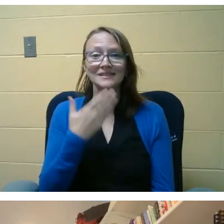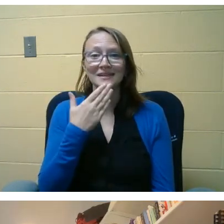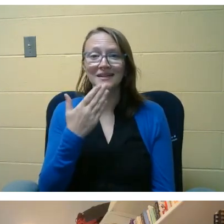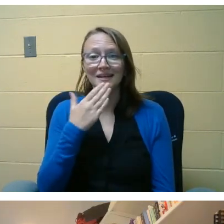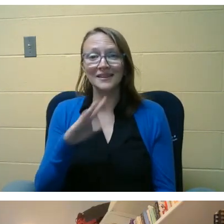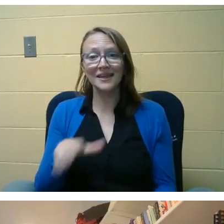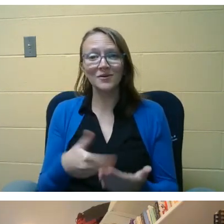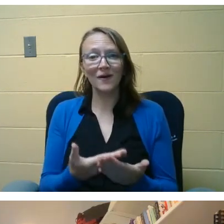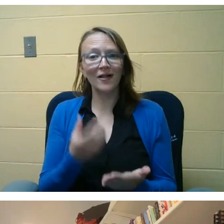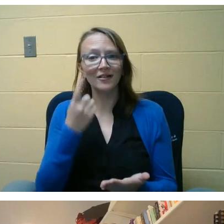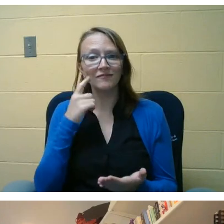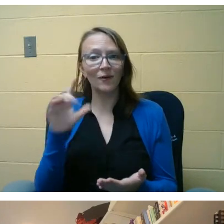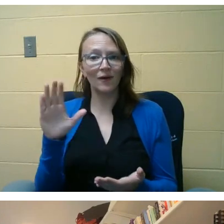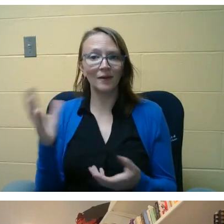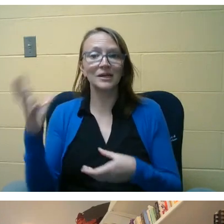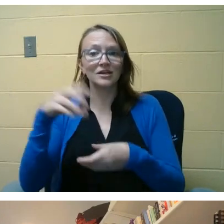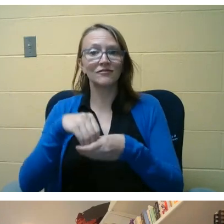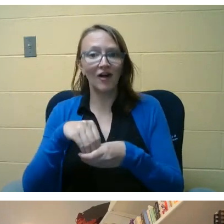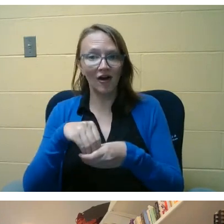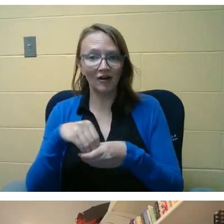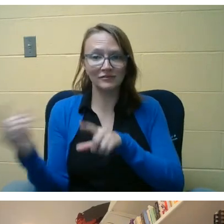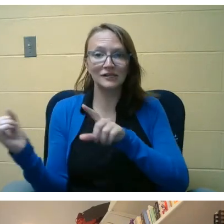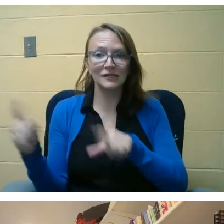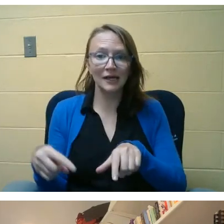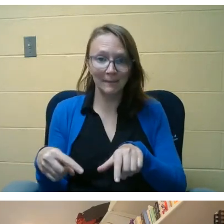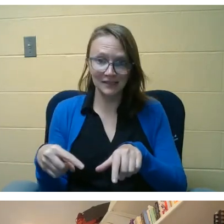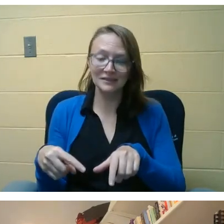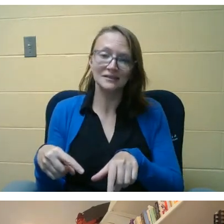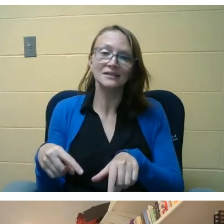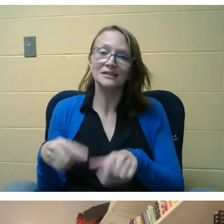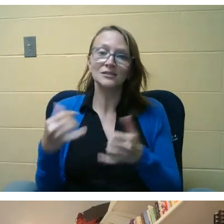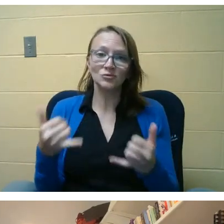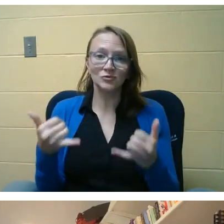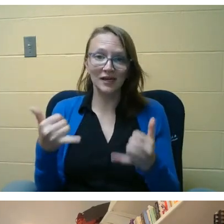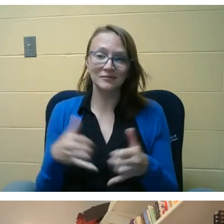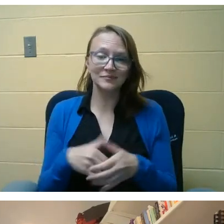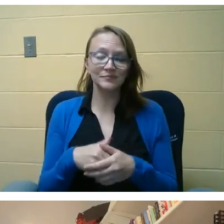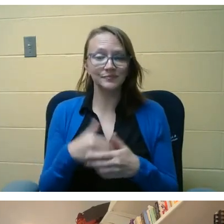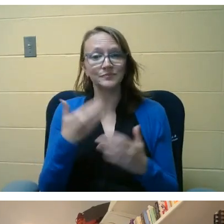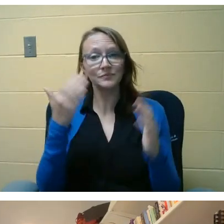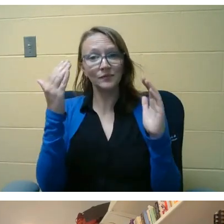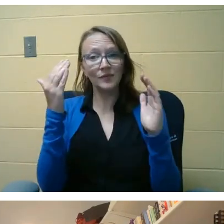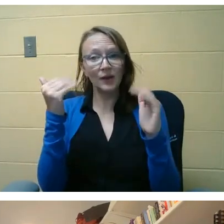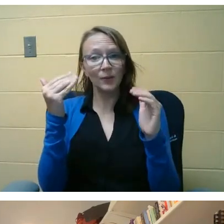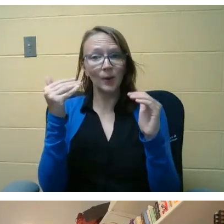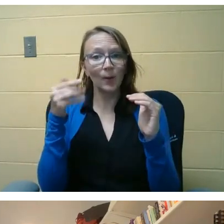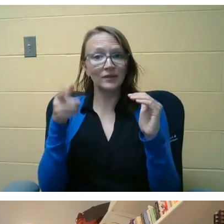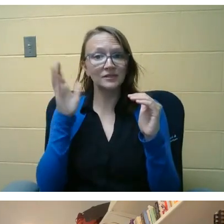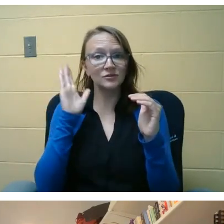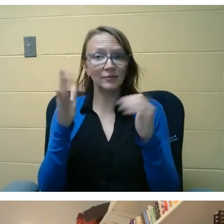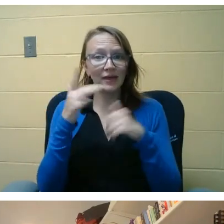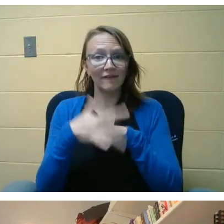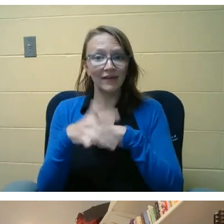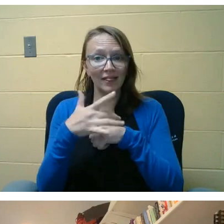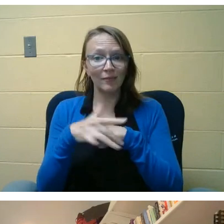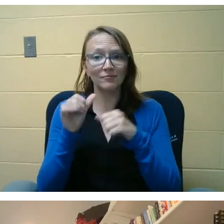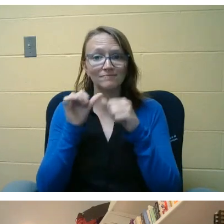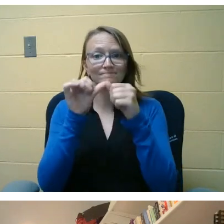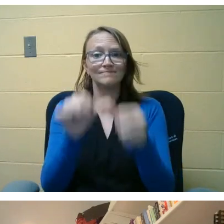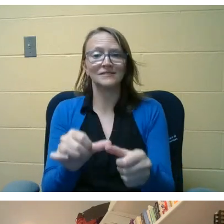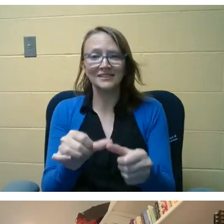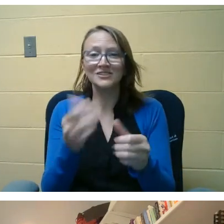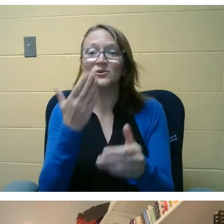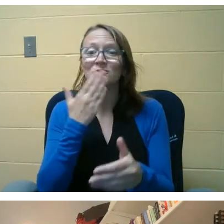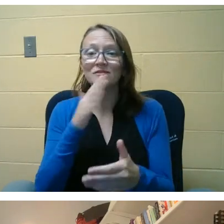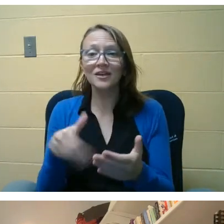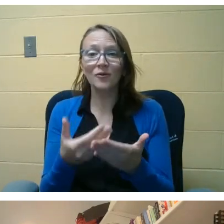your participation, for being here with us. We hope this is going to be available to all of you. So thank you all for joining.